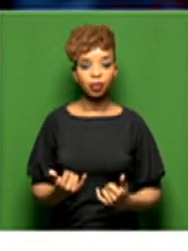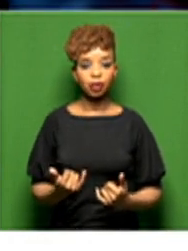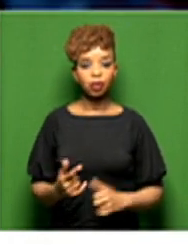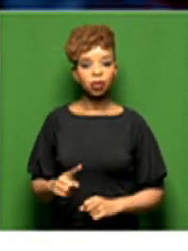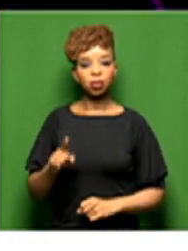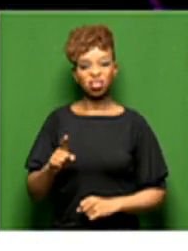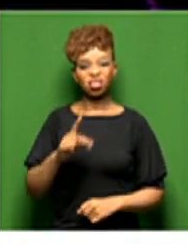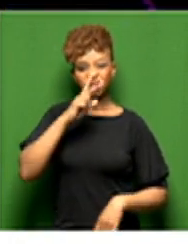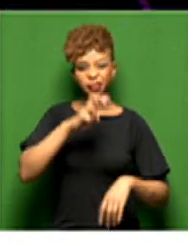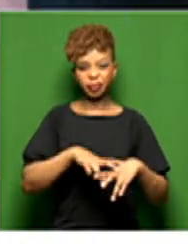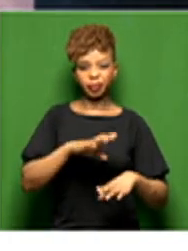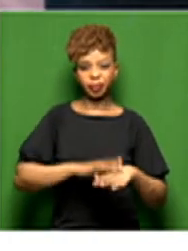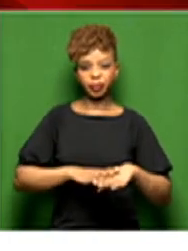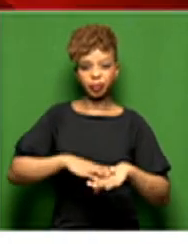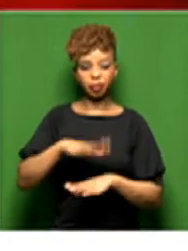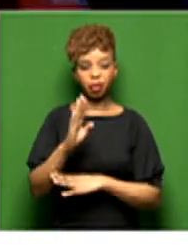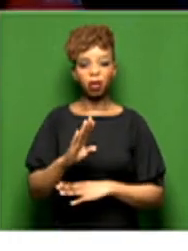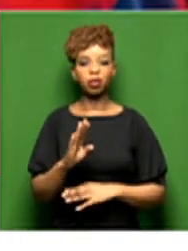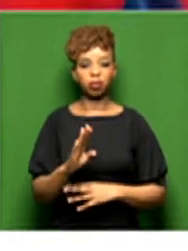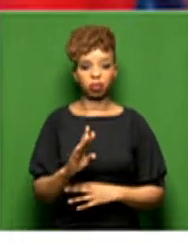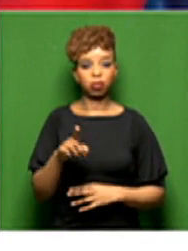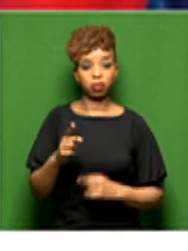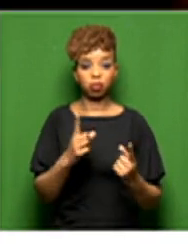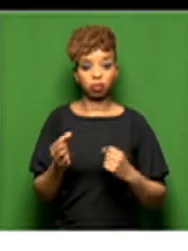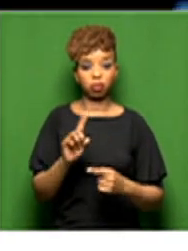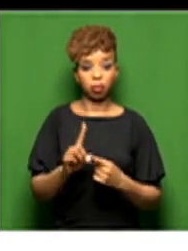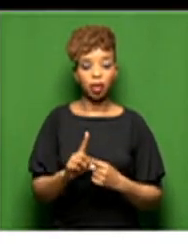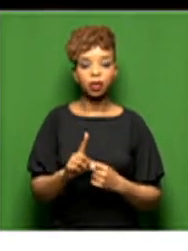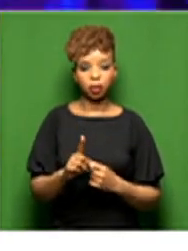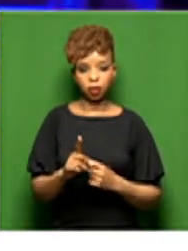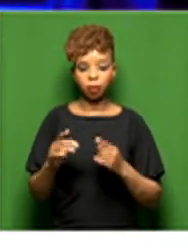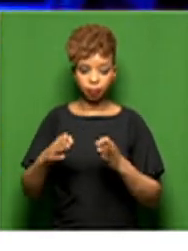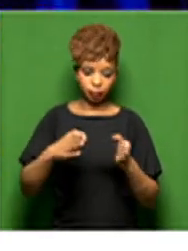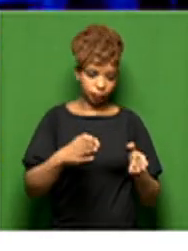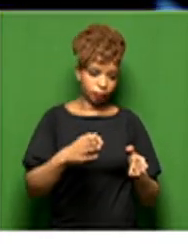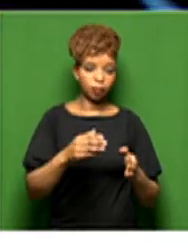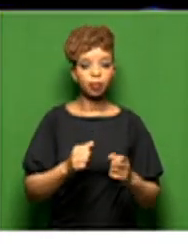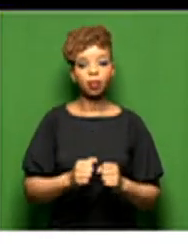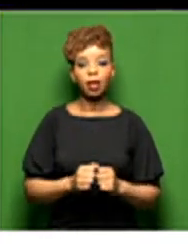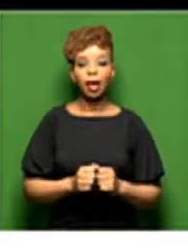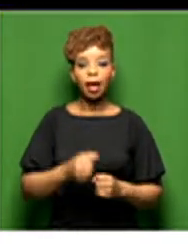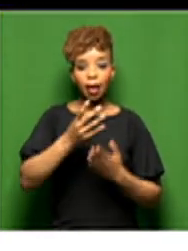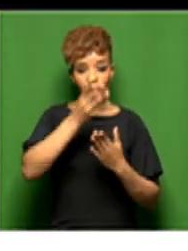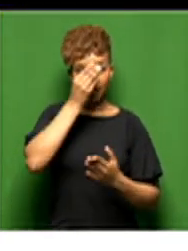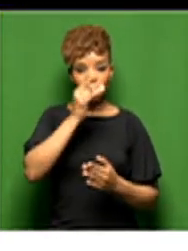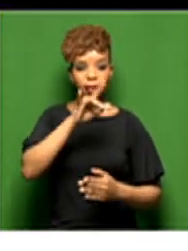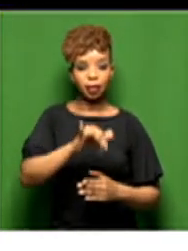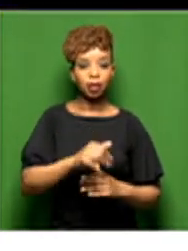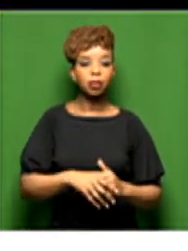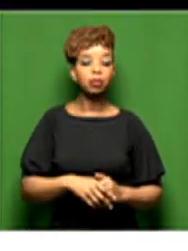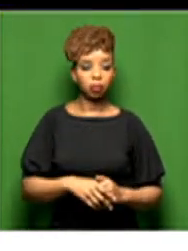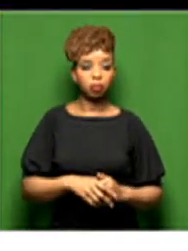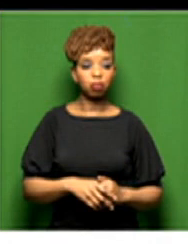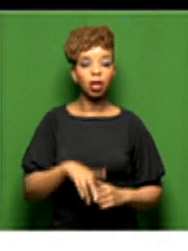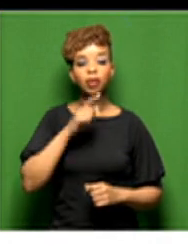it needs a bit more, and he goes down a righteous path. So and he learns that destiny is essentially written out for